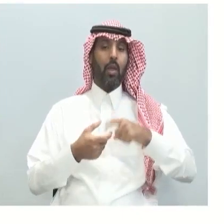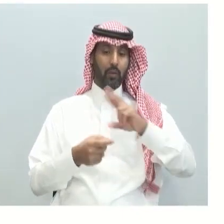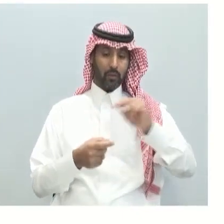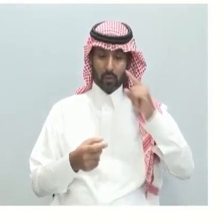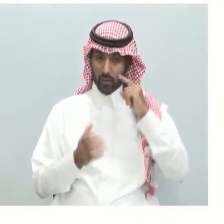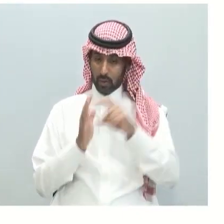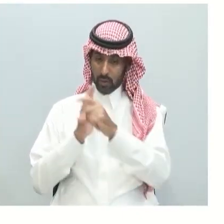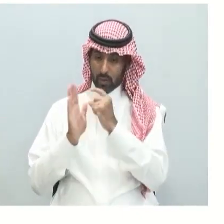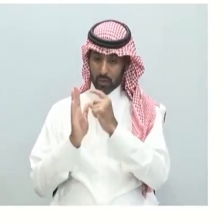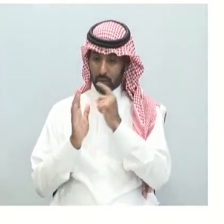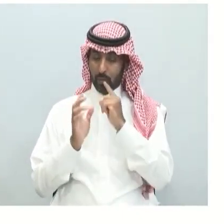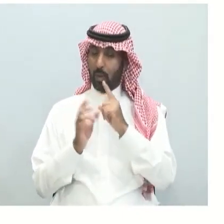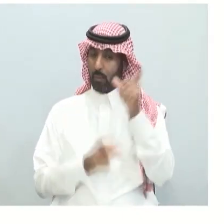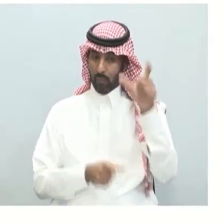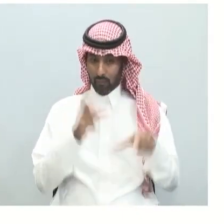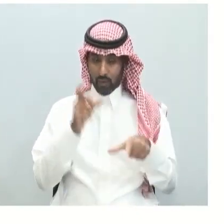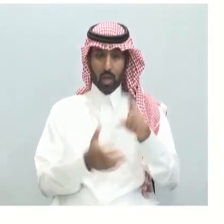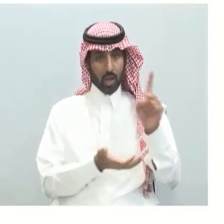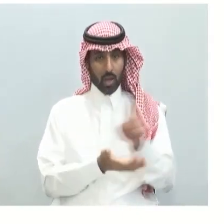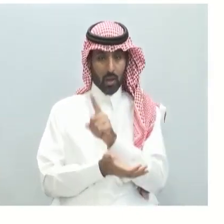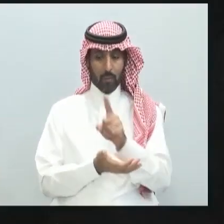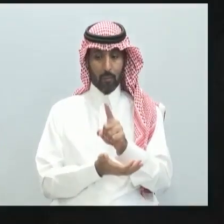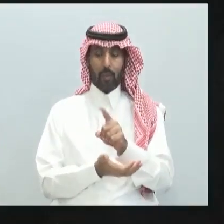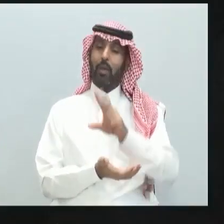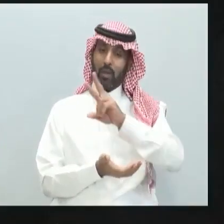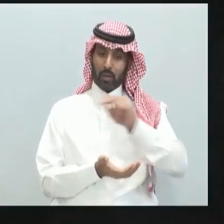you remember, is Going Green.